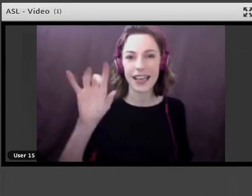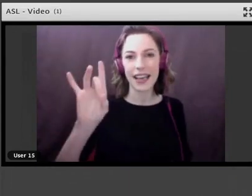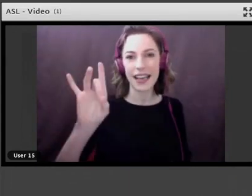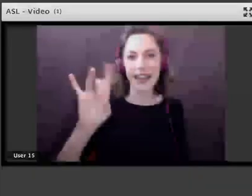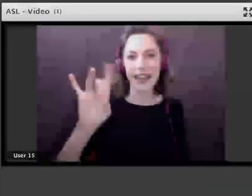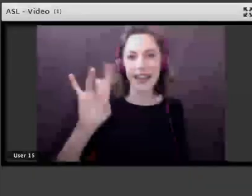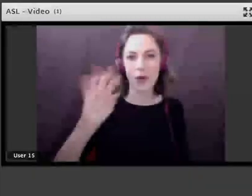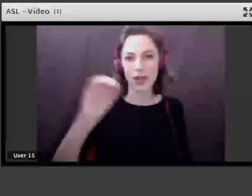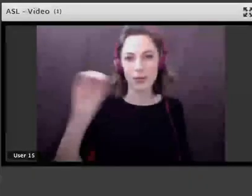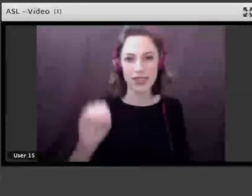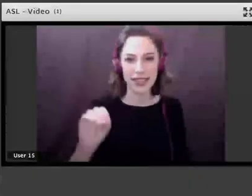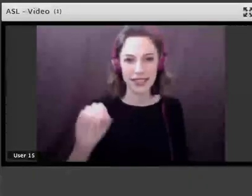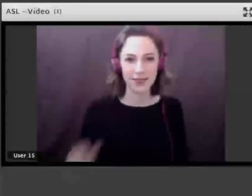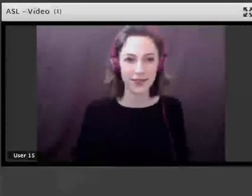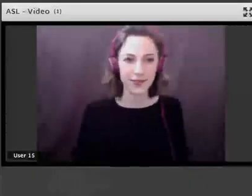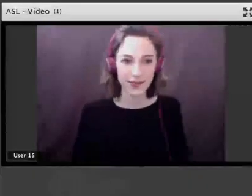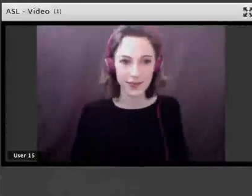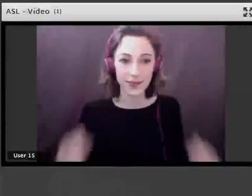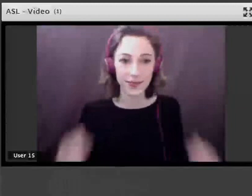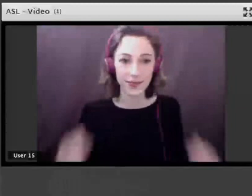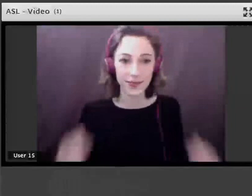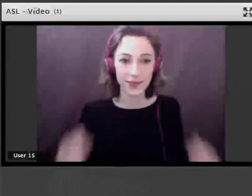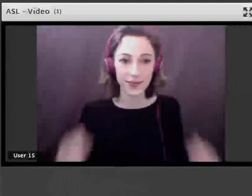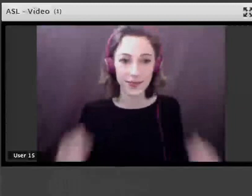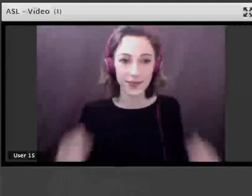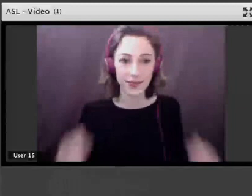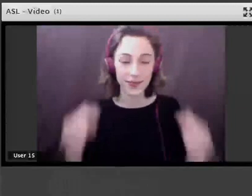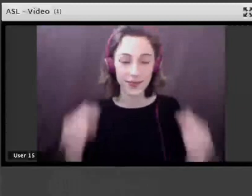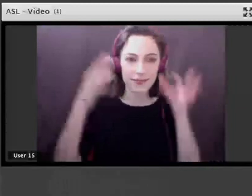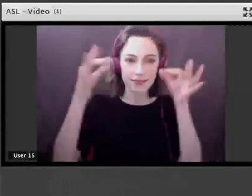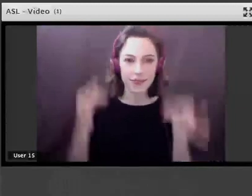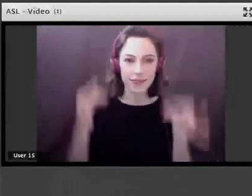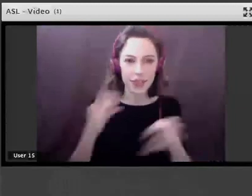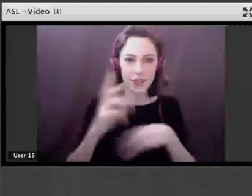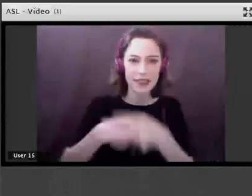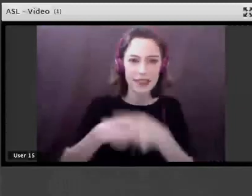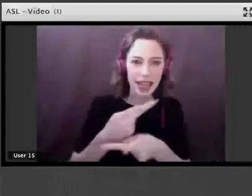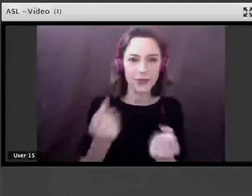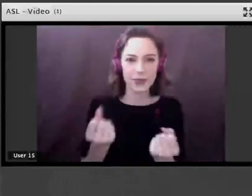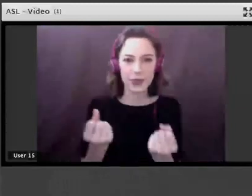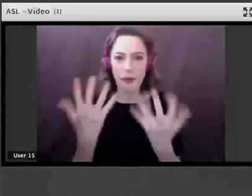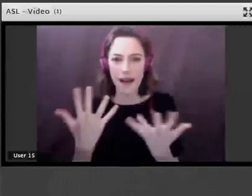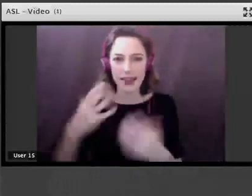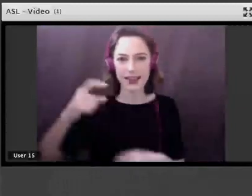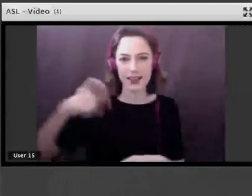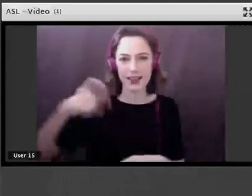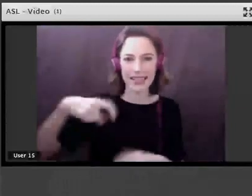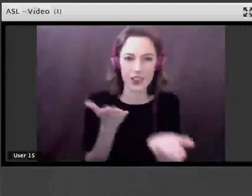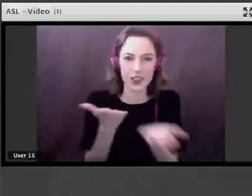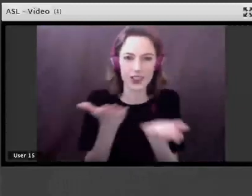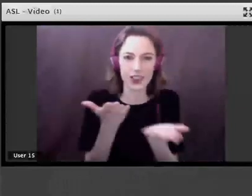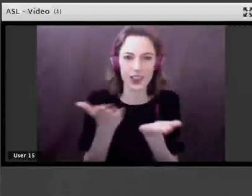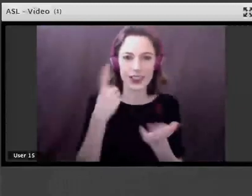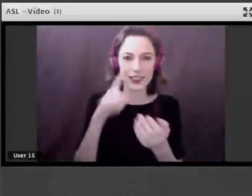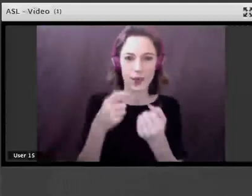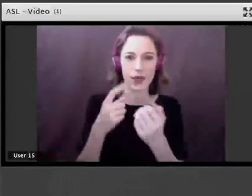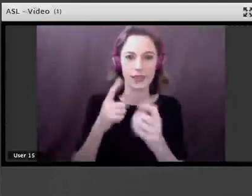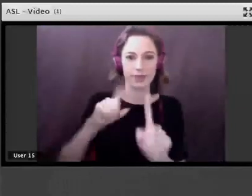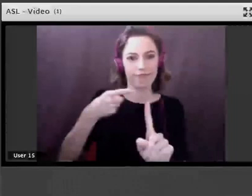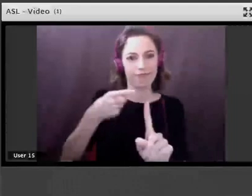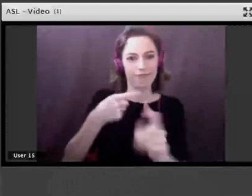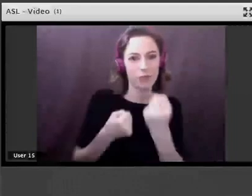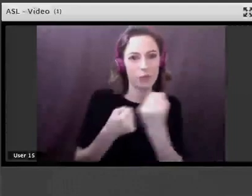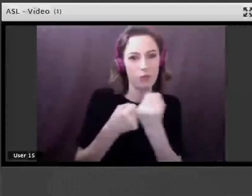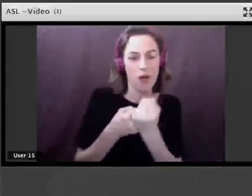and support regarding reasonable accommodation approaches in schools and/or budgetary requirements of inclusive education